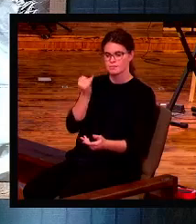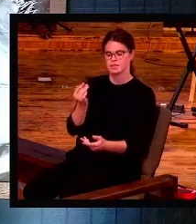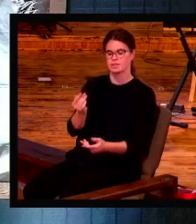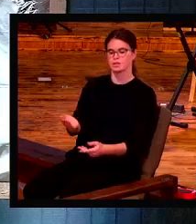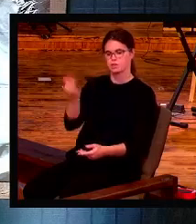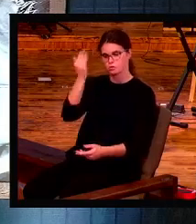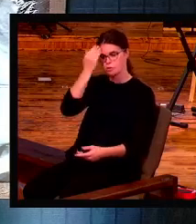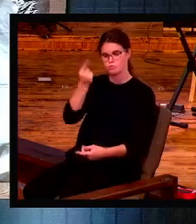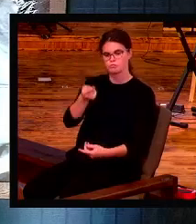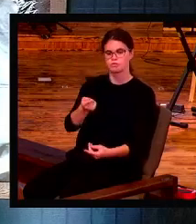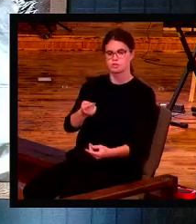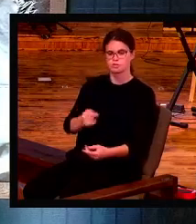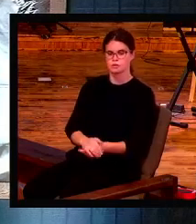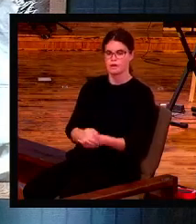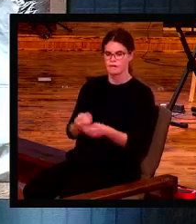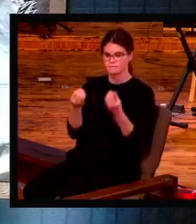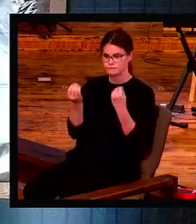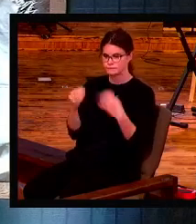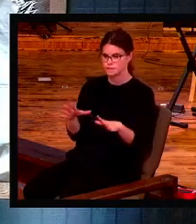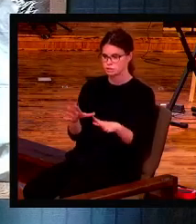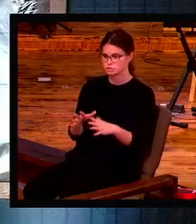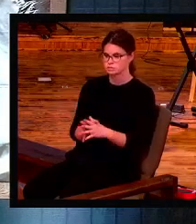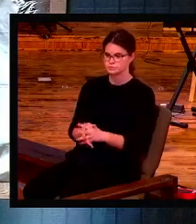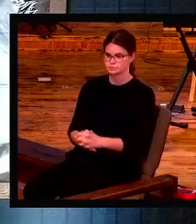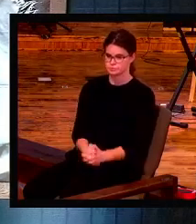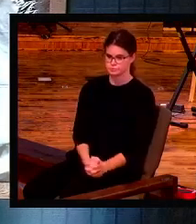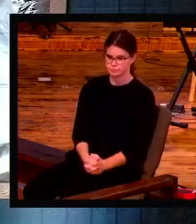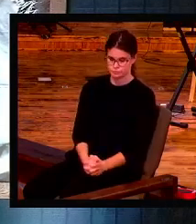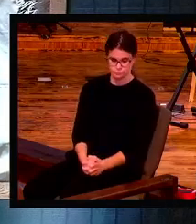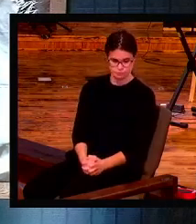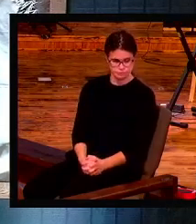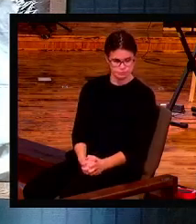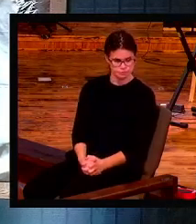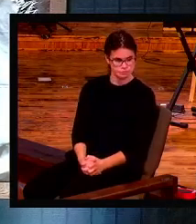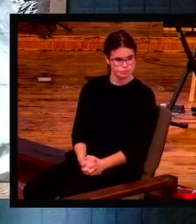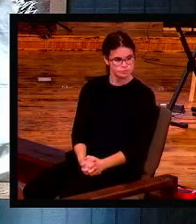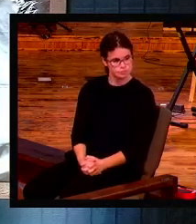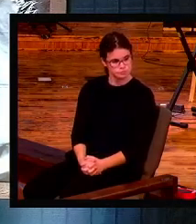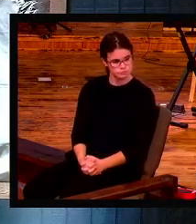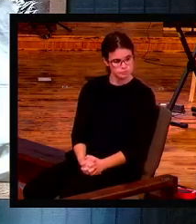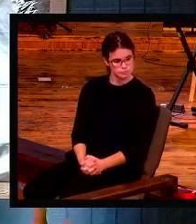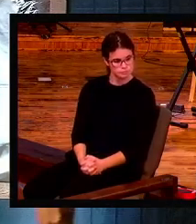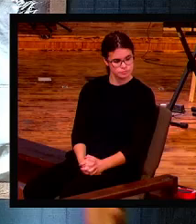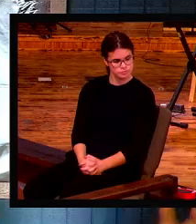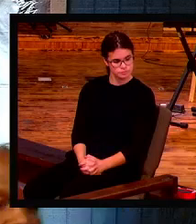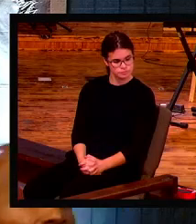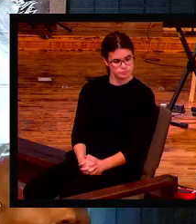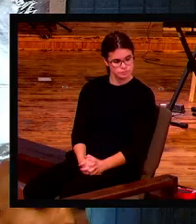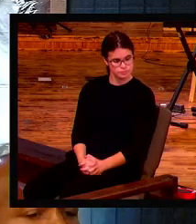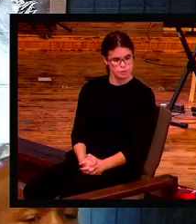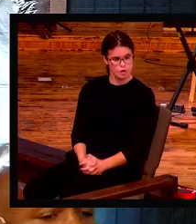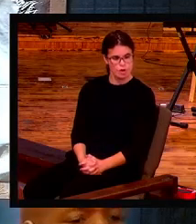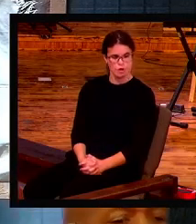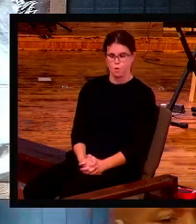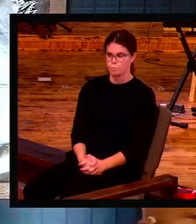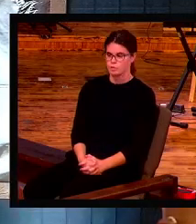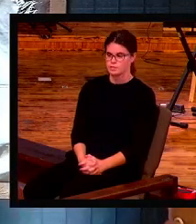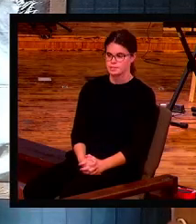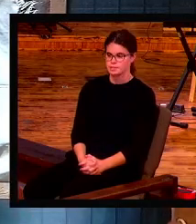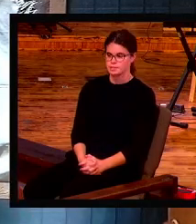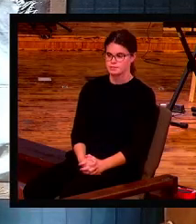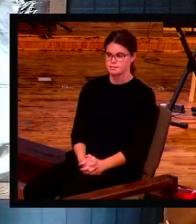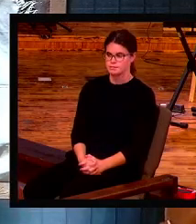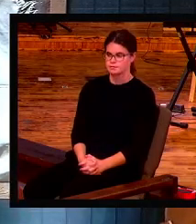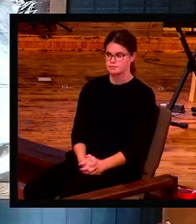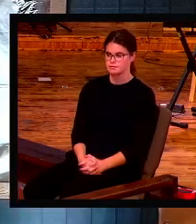you're like, well, what does success even mean? Like, is this, let's get on the same page. What, y'all talk to me this side. What is success?